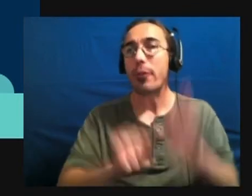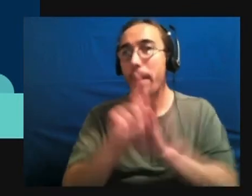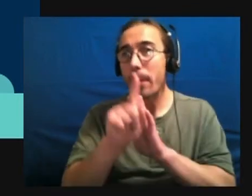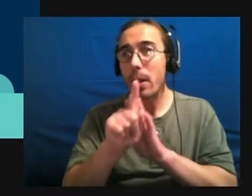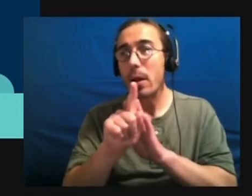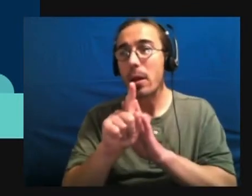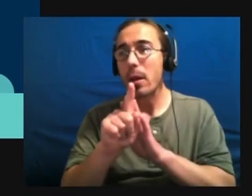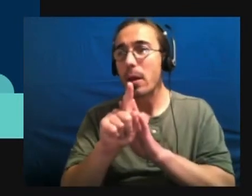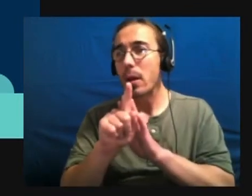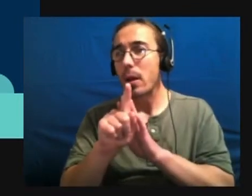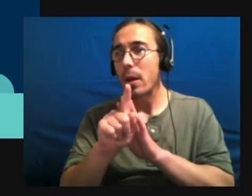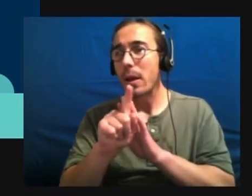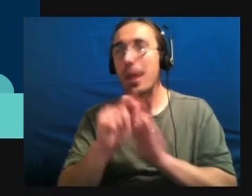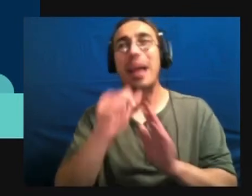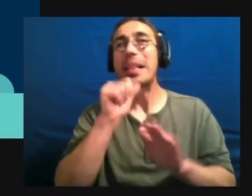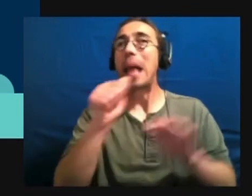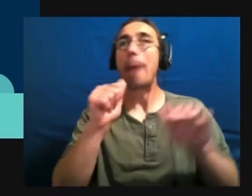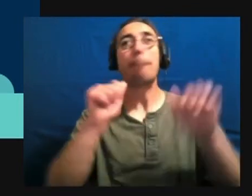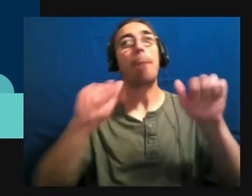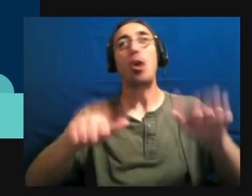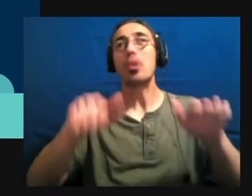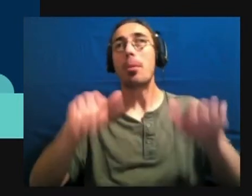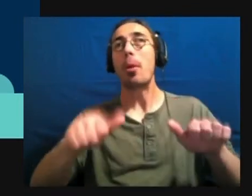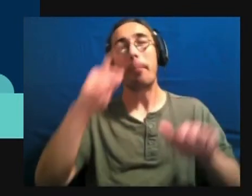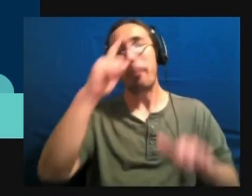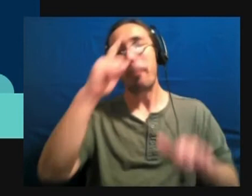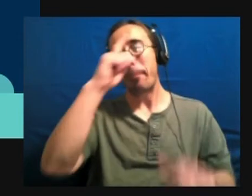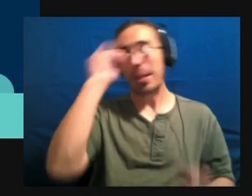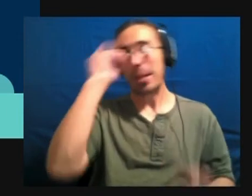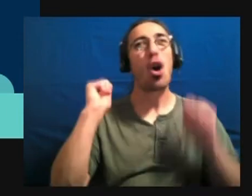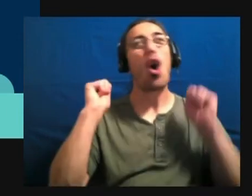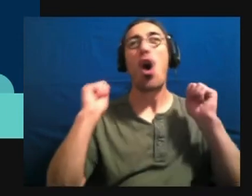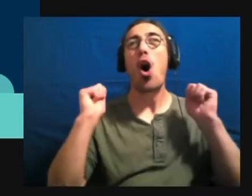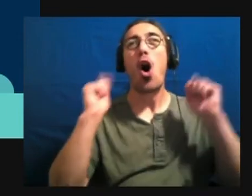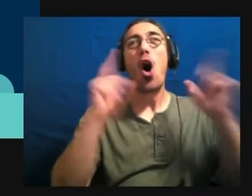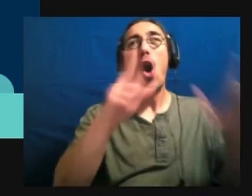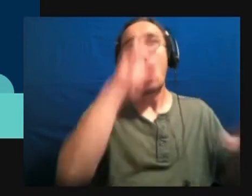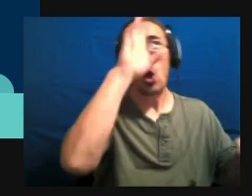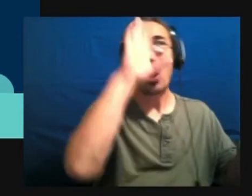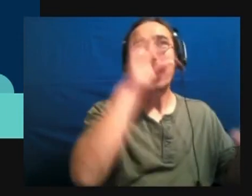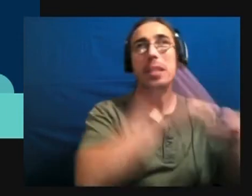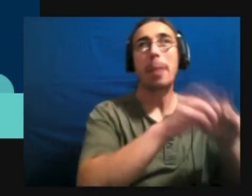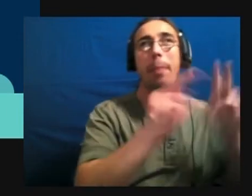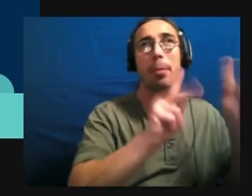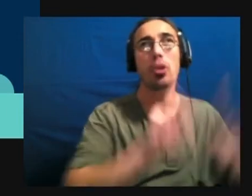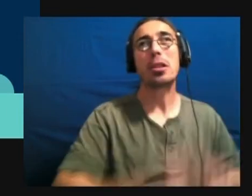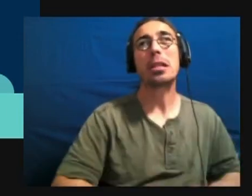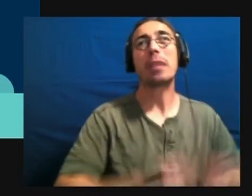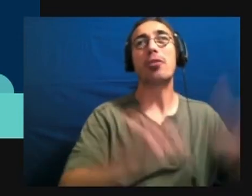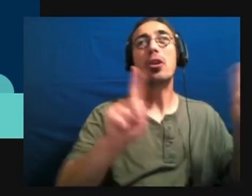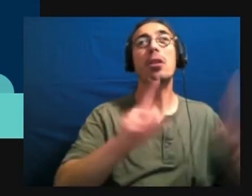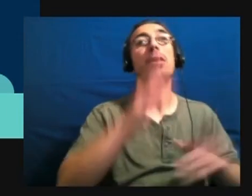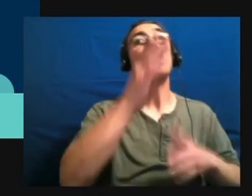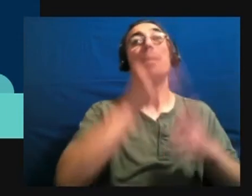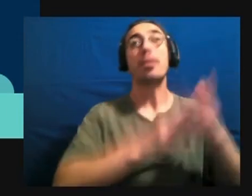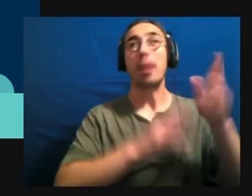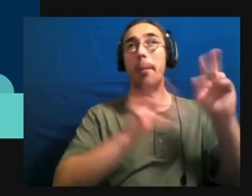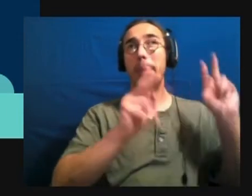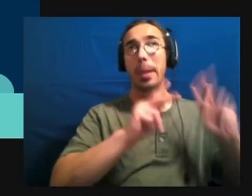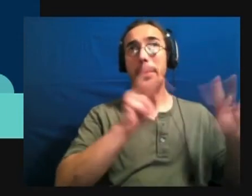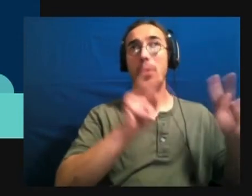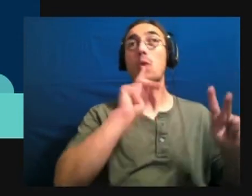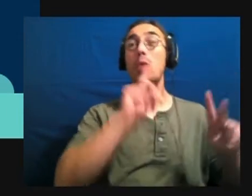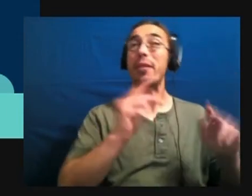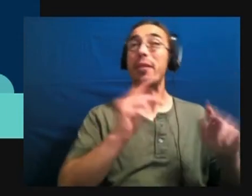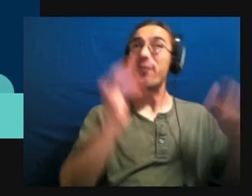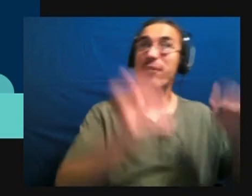it wouldn't be possible because all autistic people are different. So some people are extremely advanced in